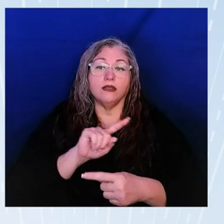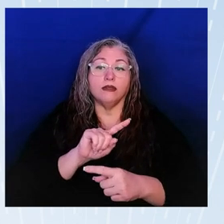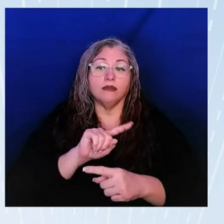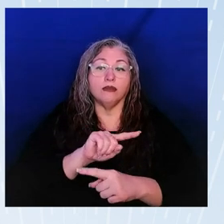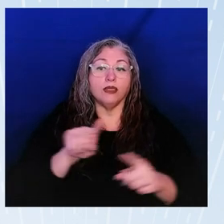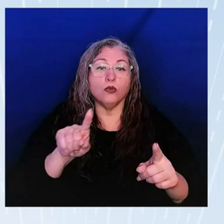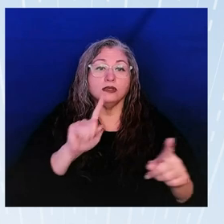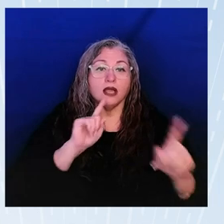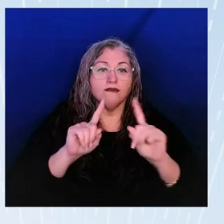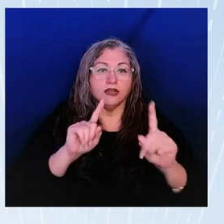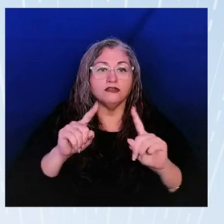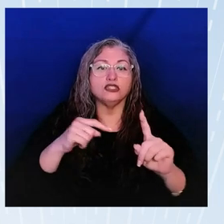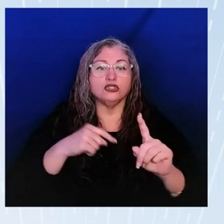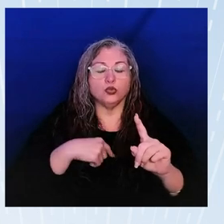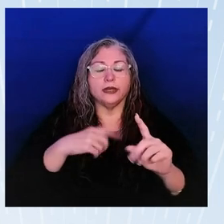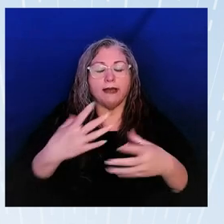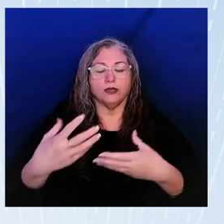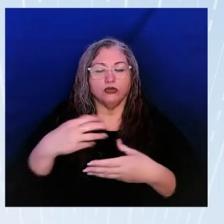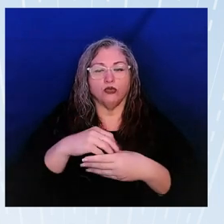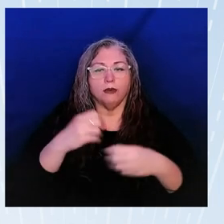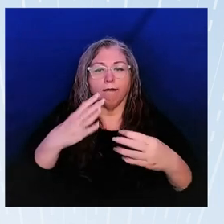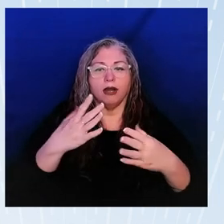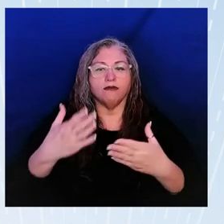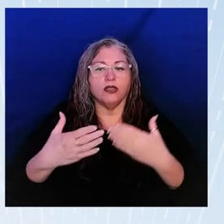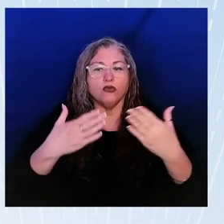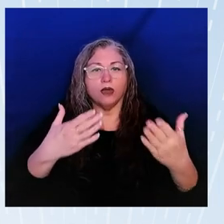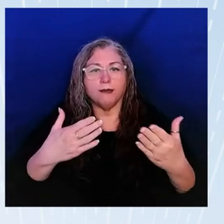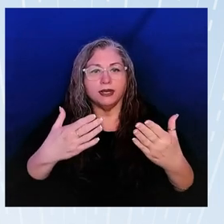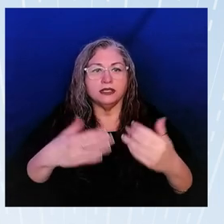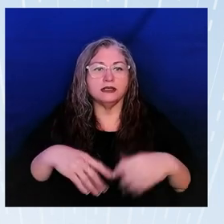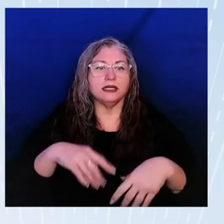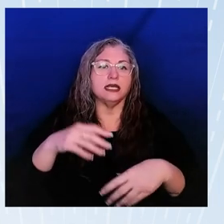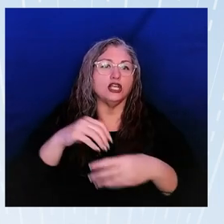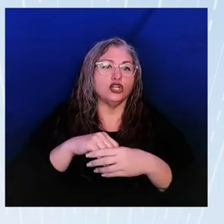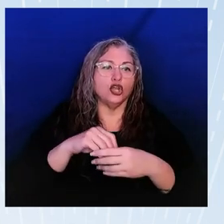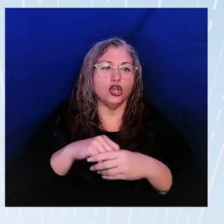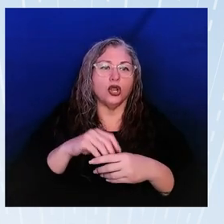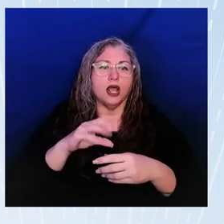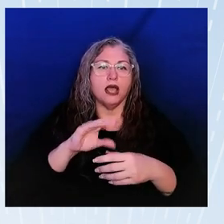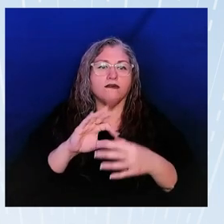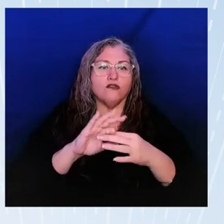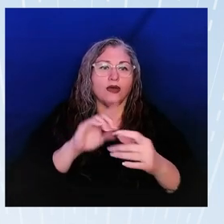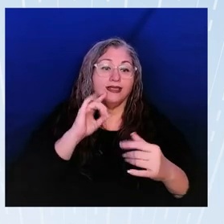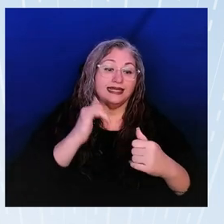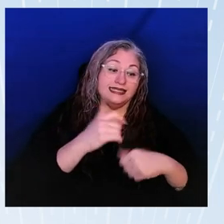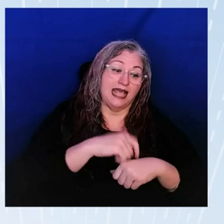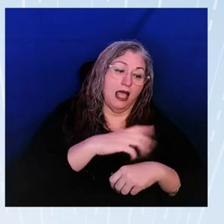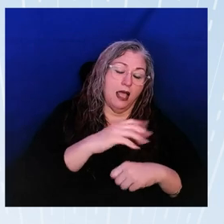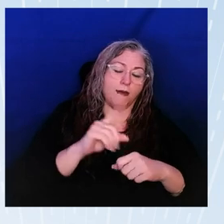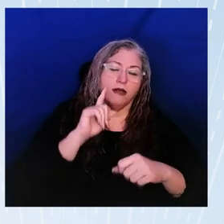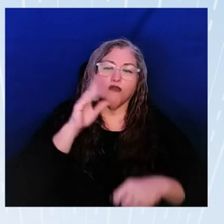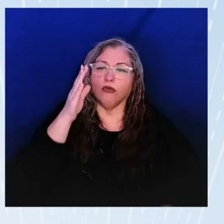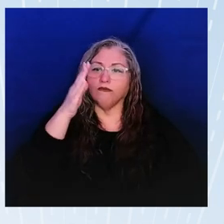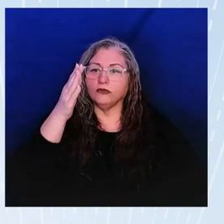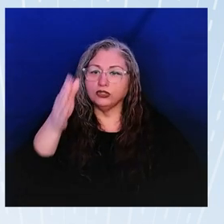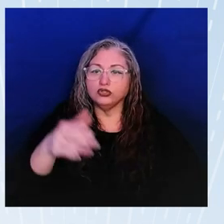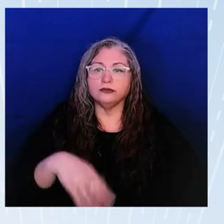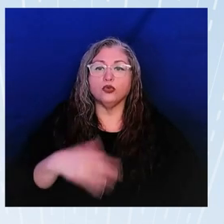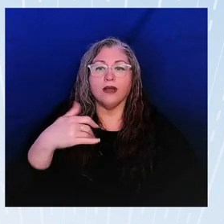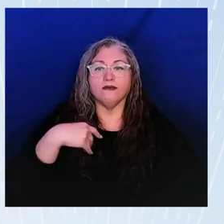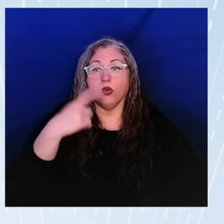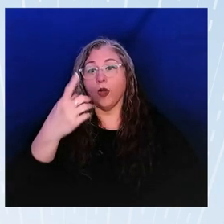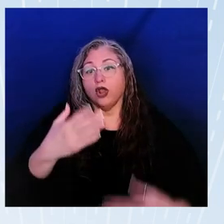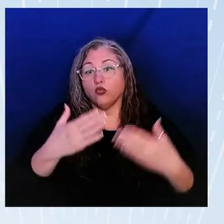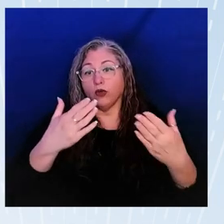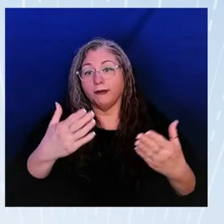to incorporate a lot of the recommendations into our recommendations this round, as well as for future recommendations. So we have one recommendation to